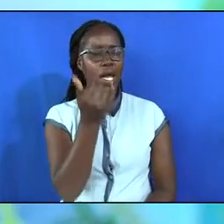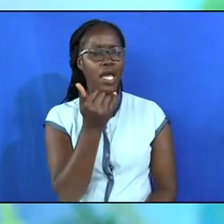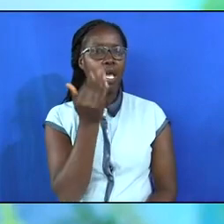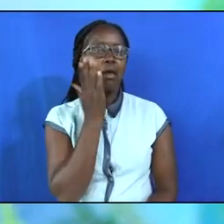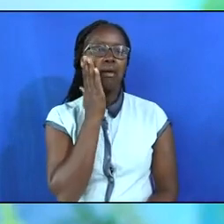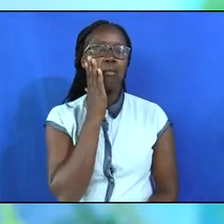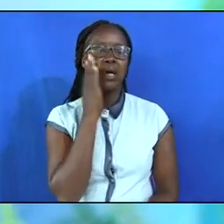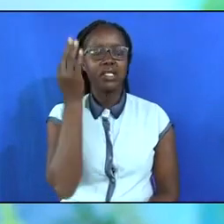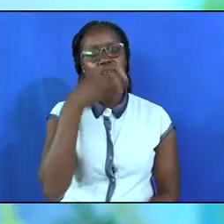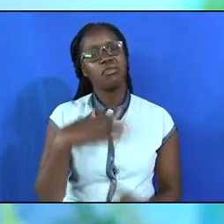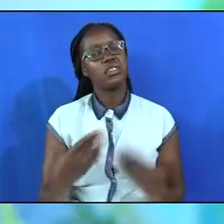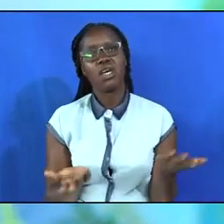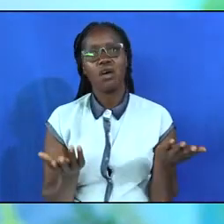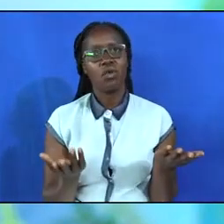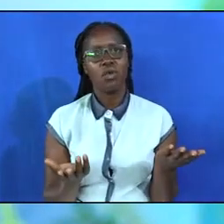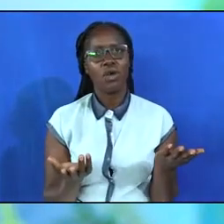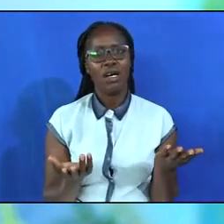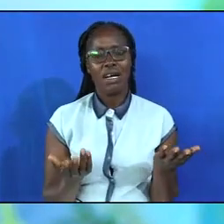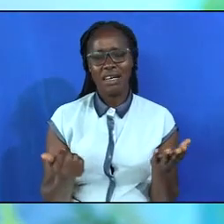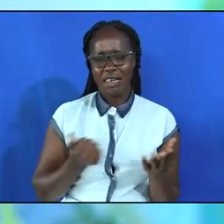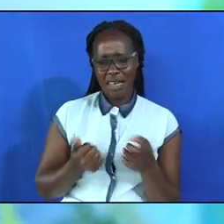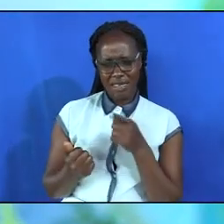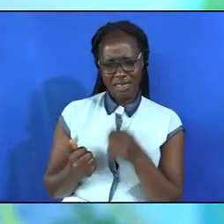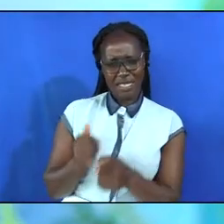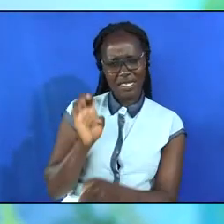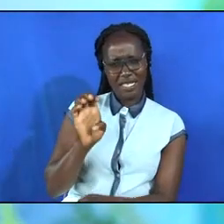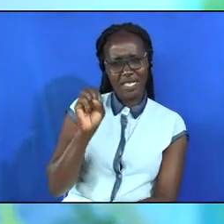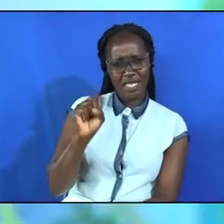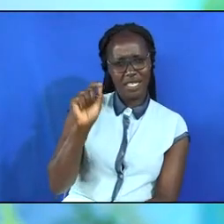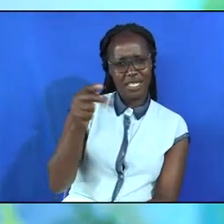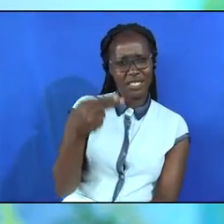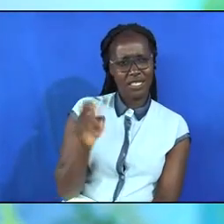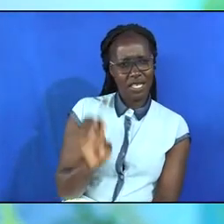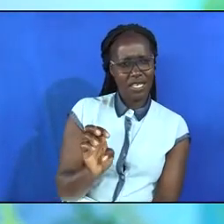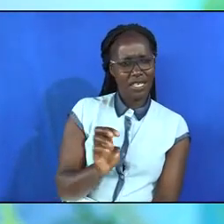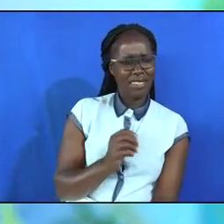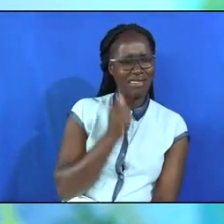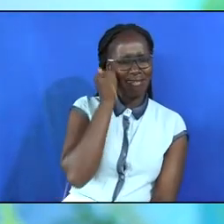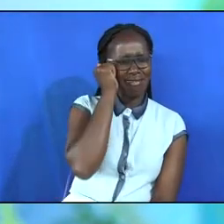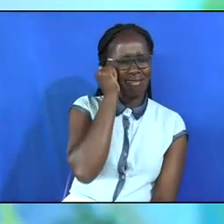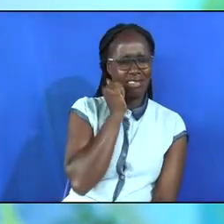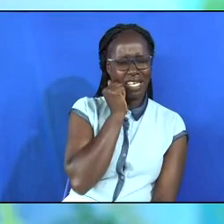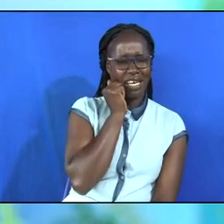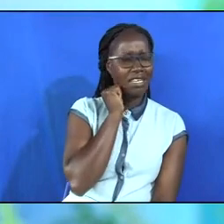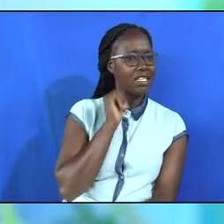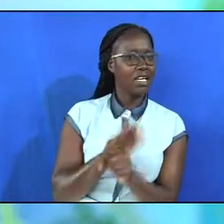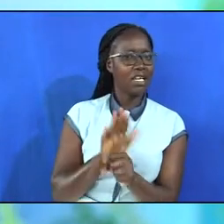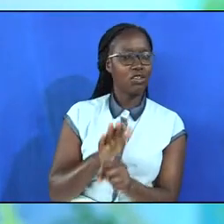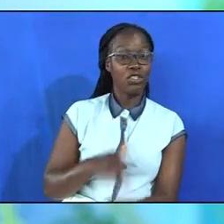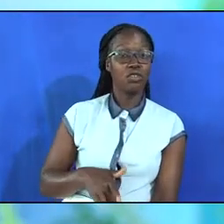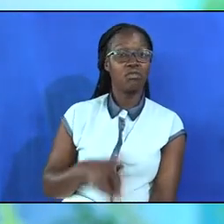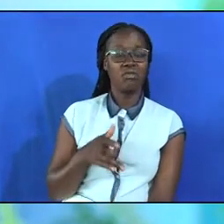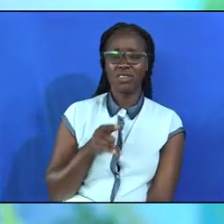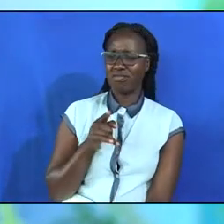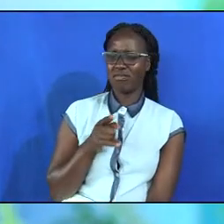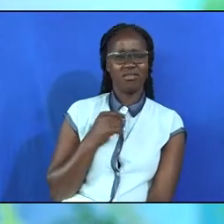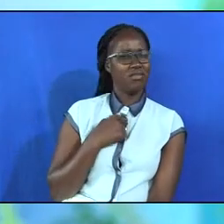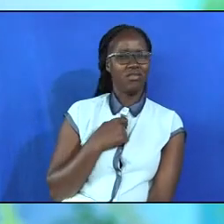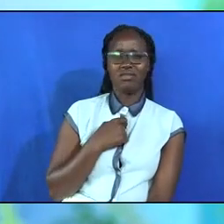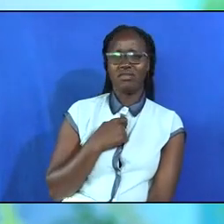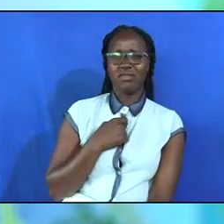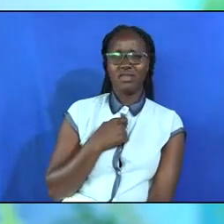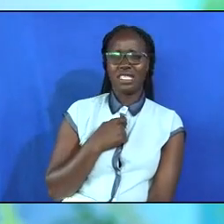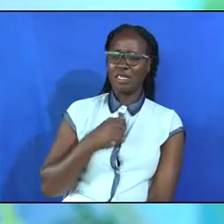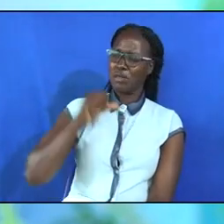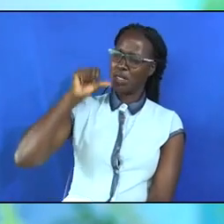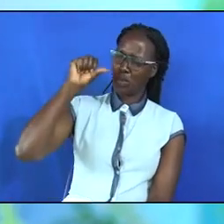her mother looked. Esther was sad. She felt sad and thought that would be